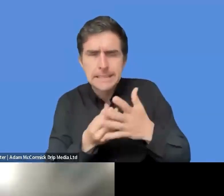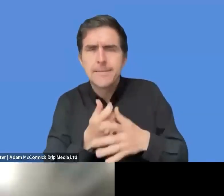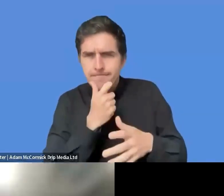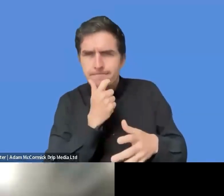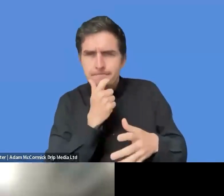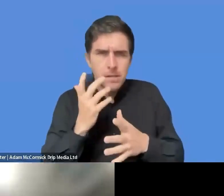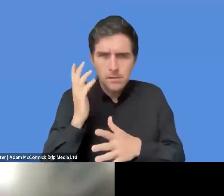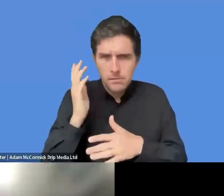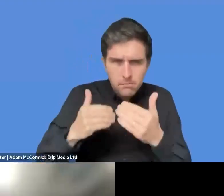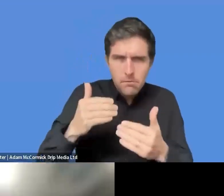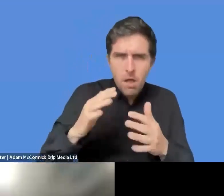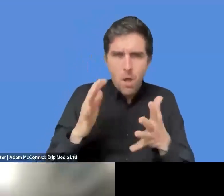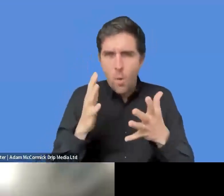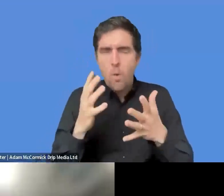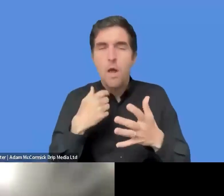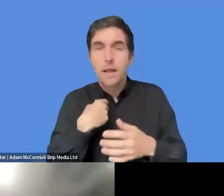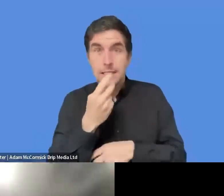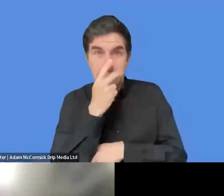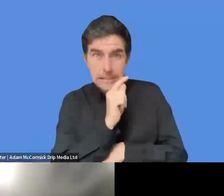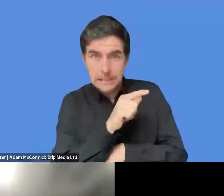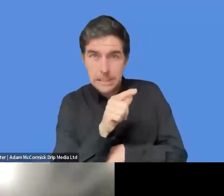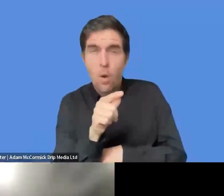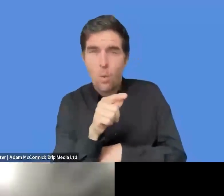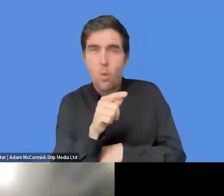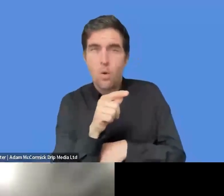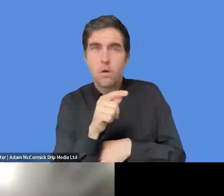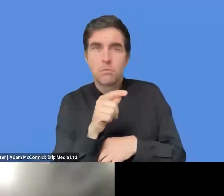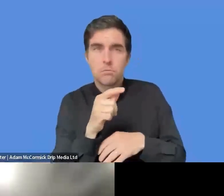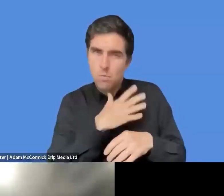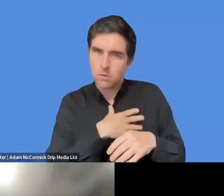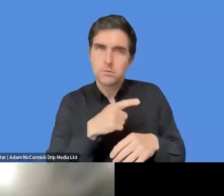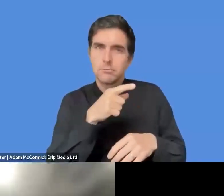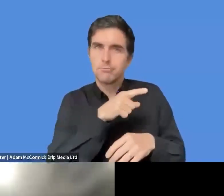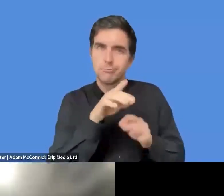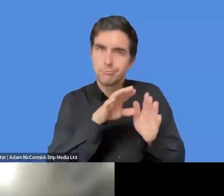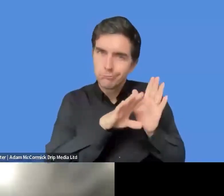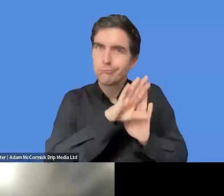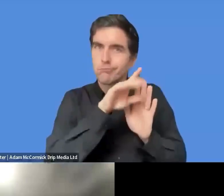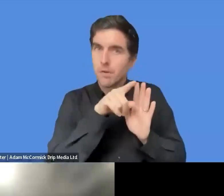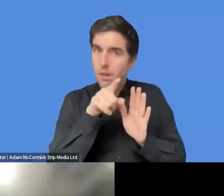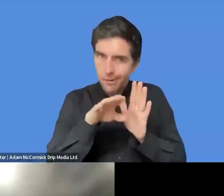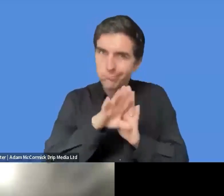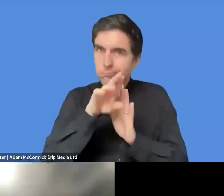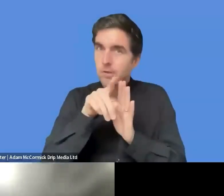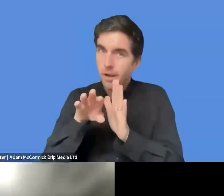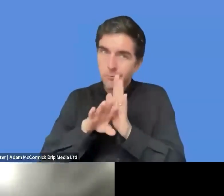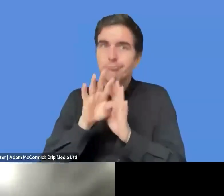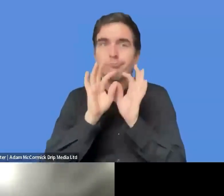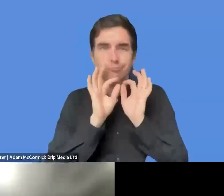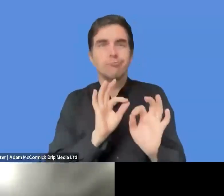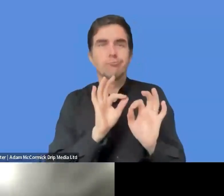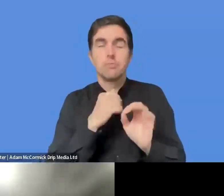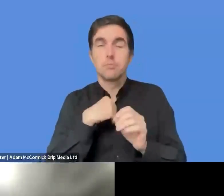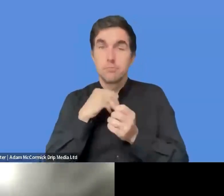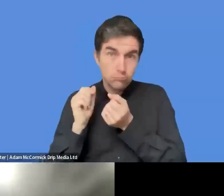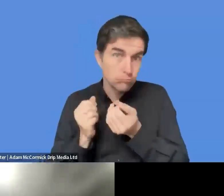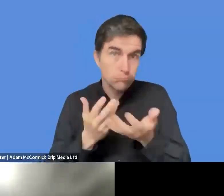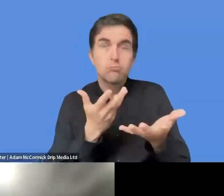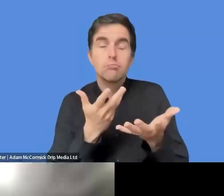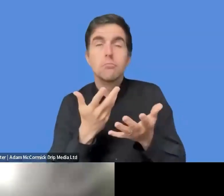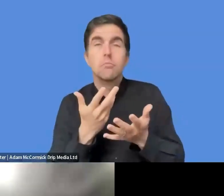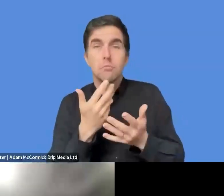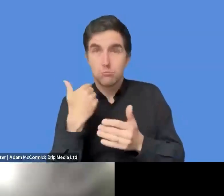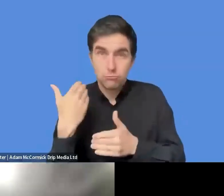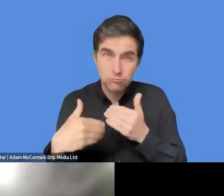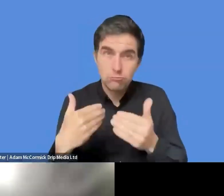gaps to improve the delivery of the programs this number of social protection programs